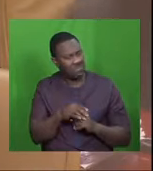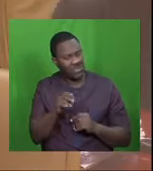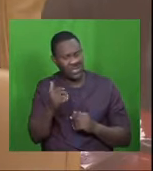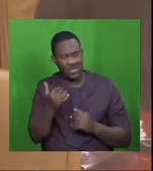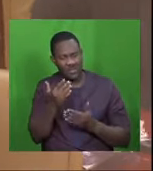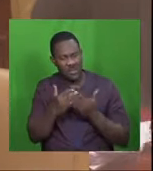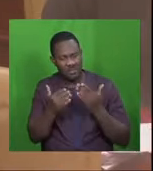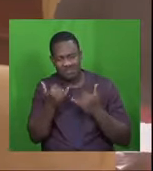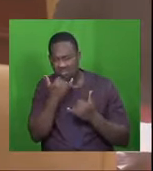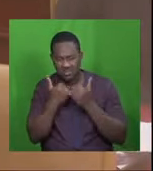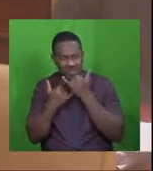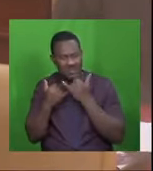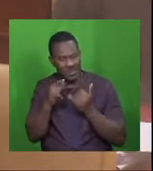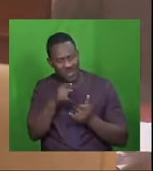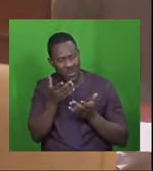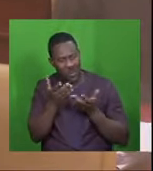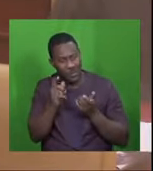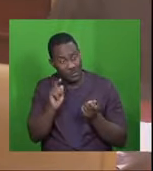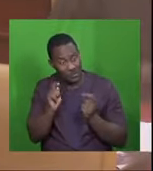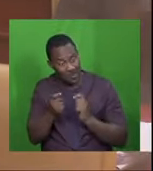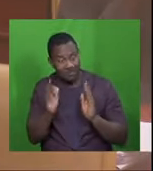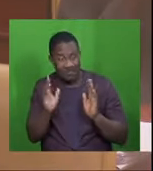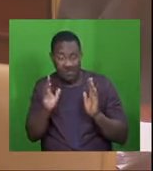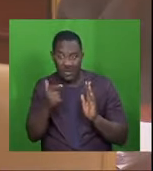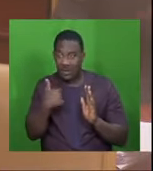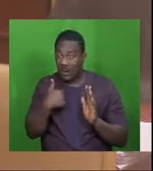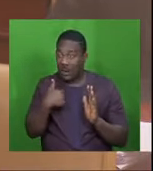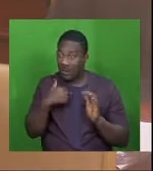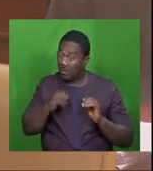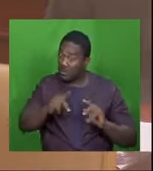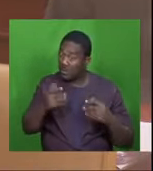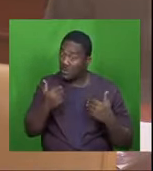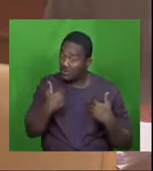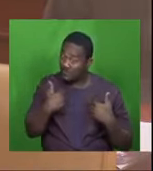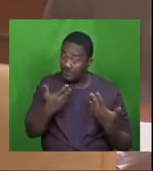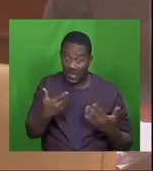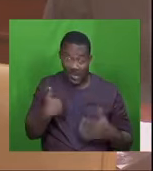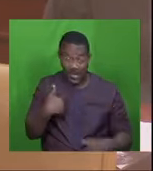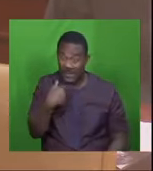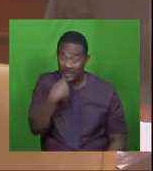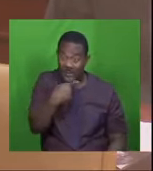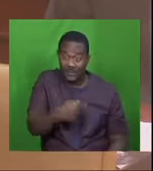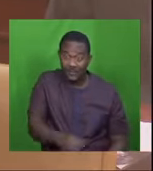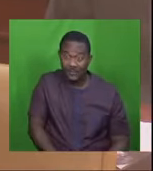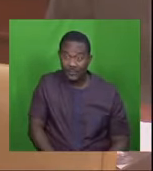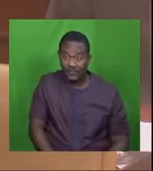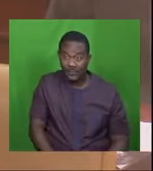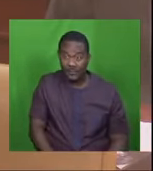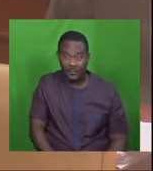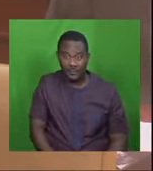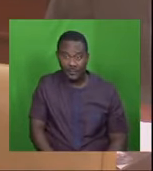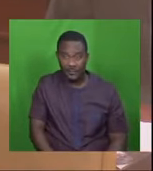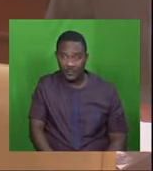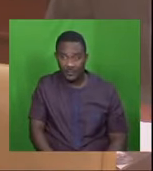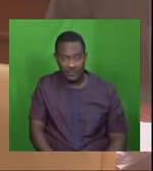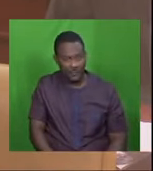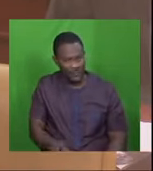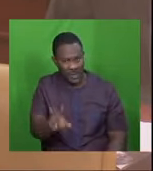corrected. With the opportunity given me, I hereby state that